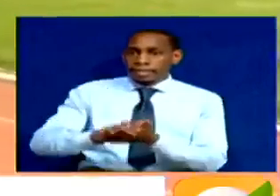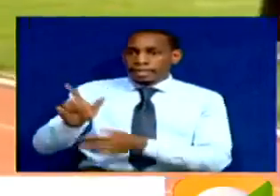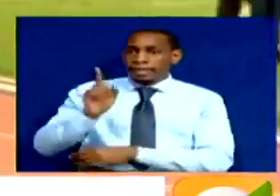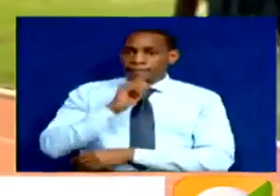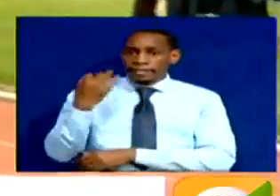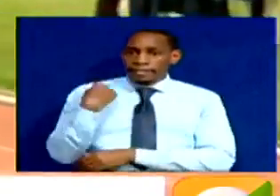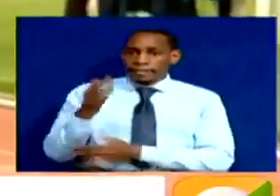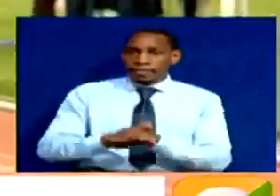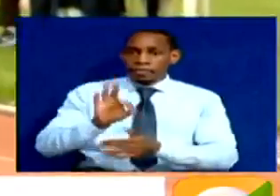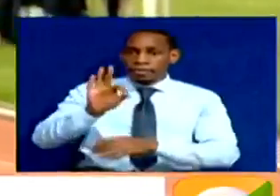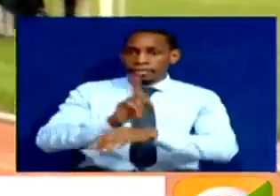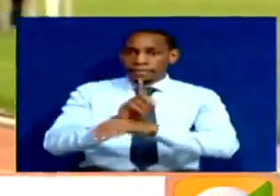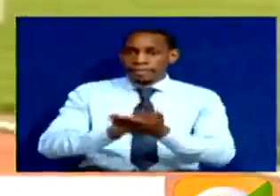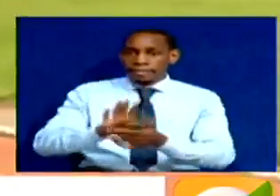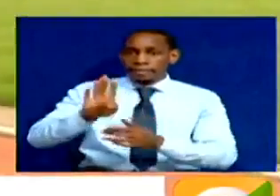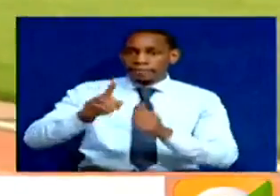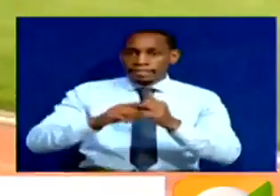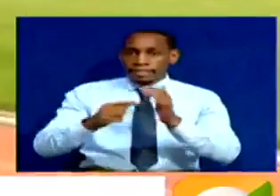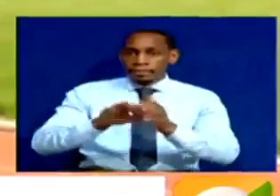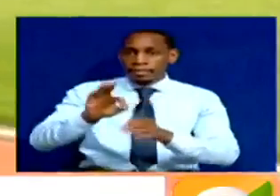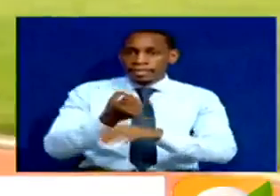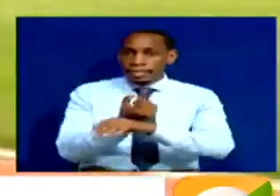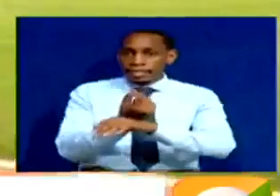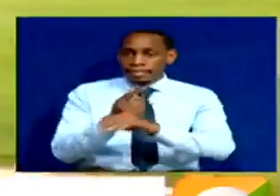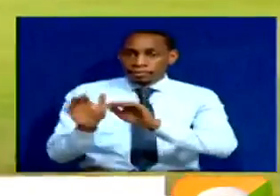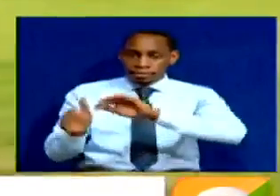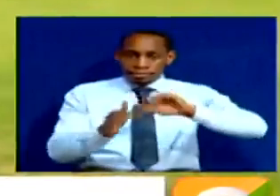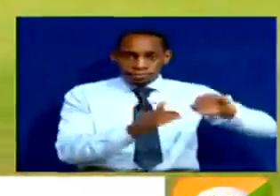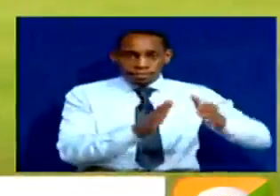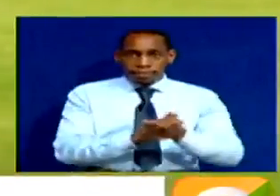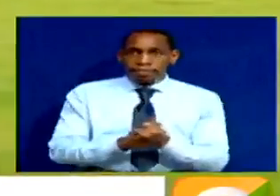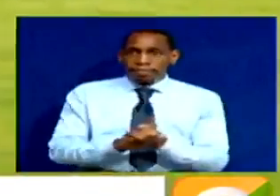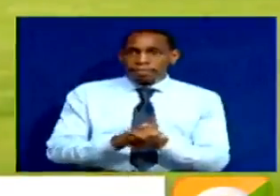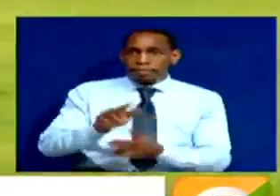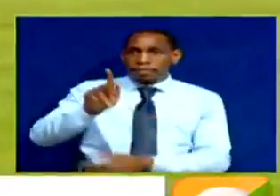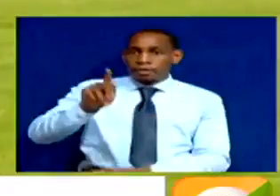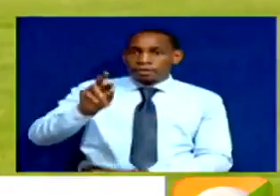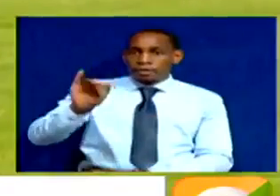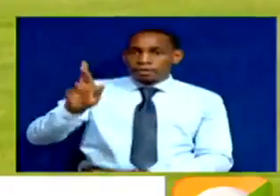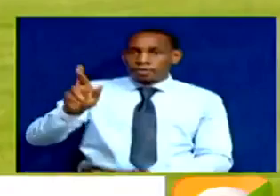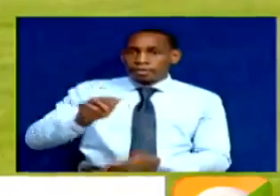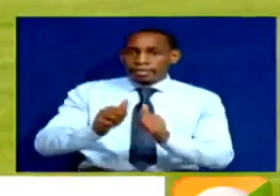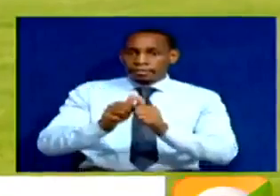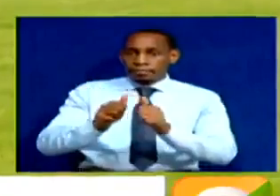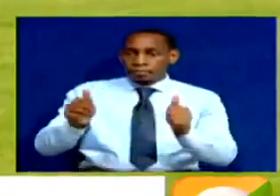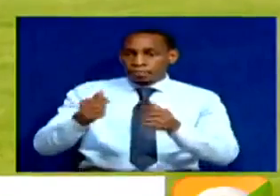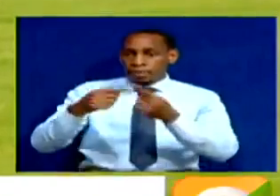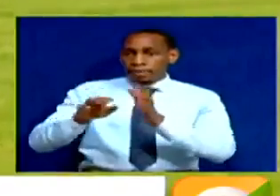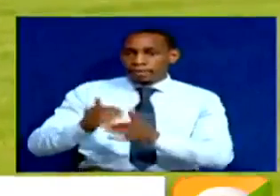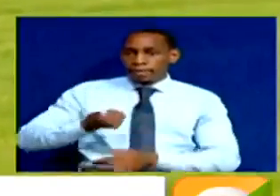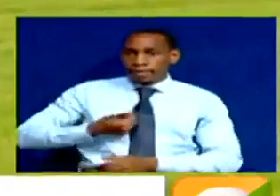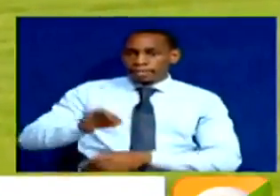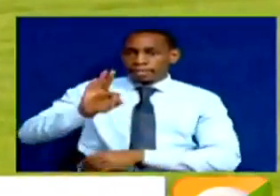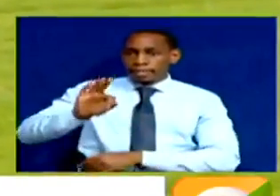placed third in 3 minutes, 56.3 seconds. Fancy Chepkorir took a comfortable win in the girls' 5,000 meters